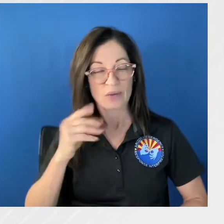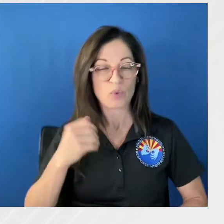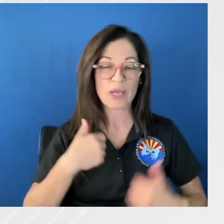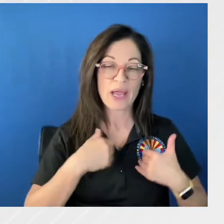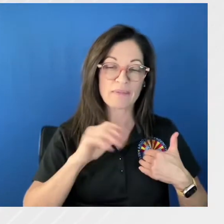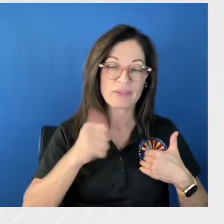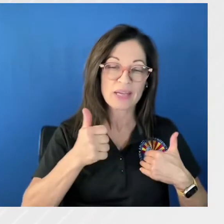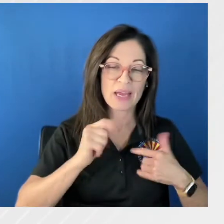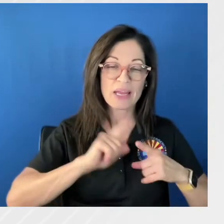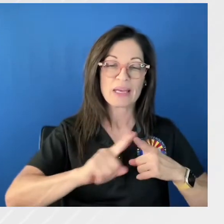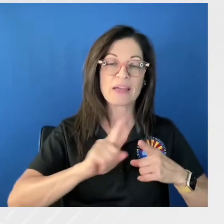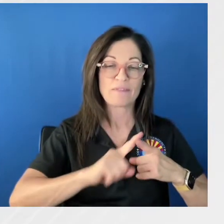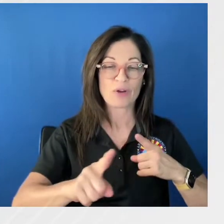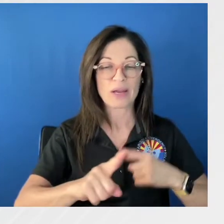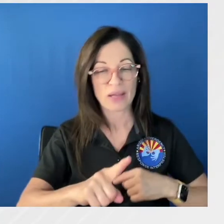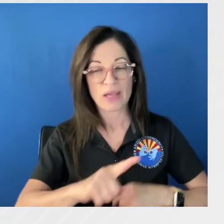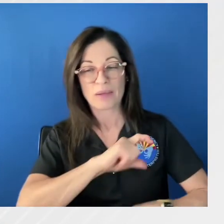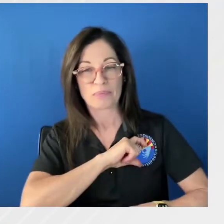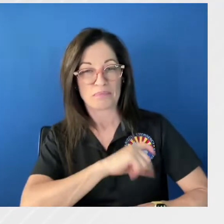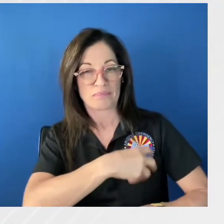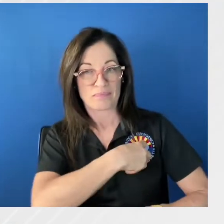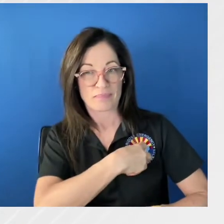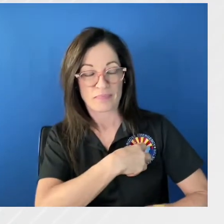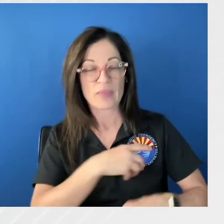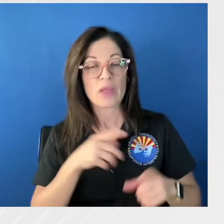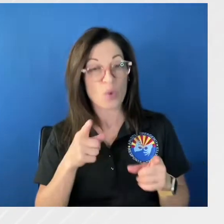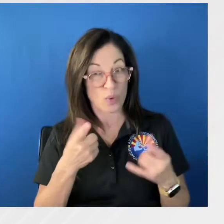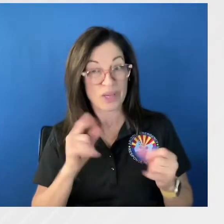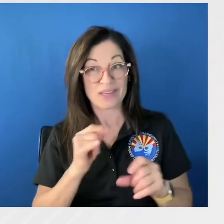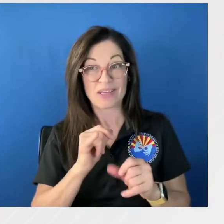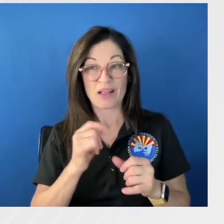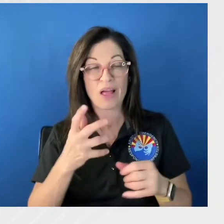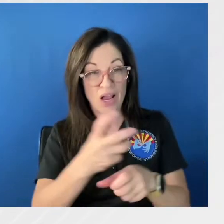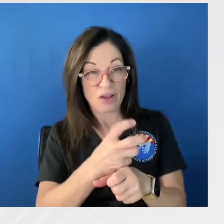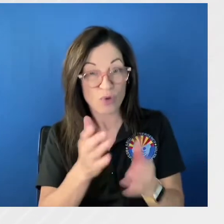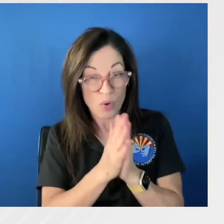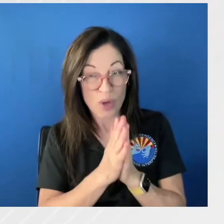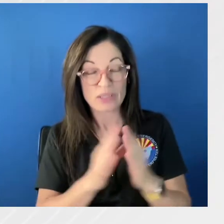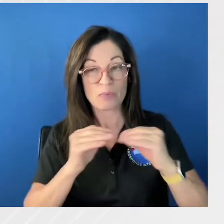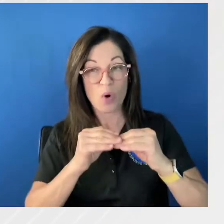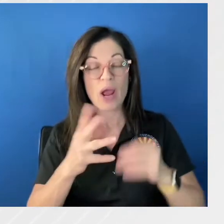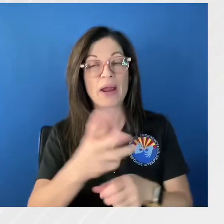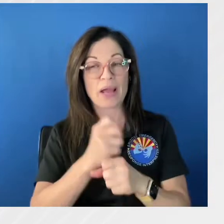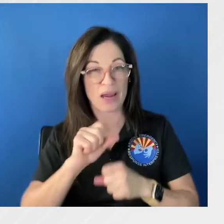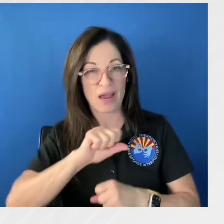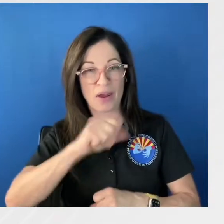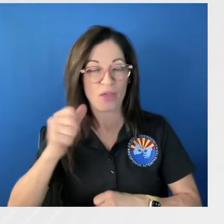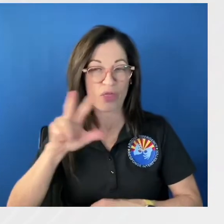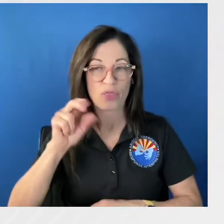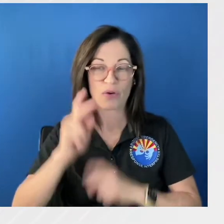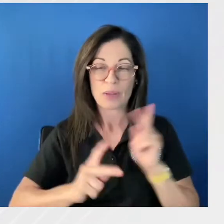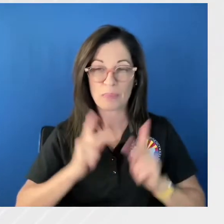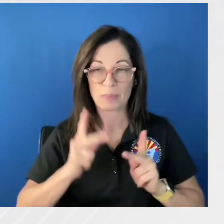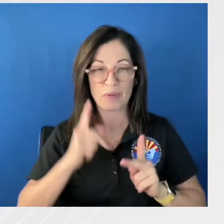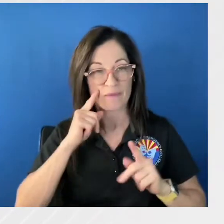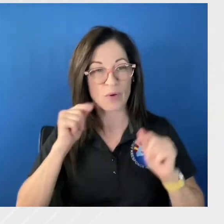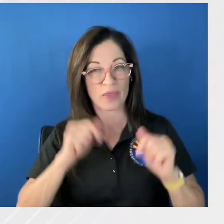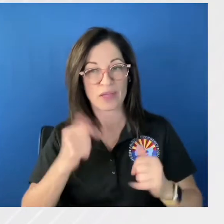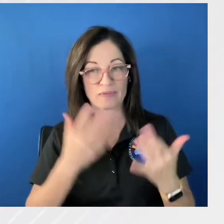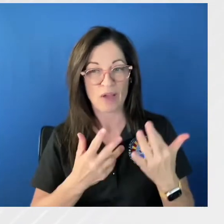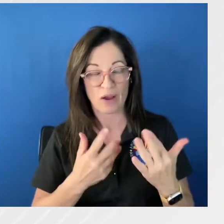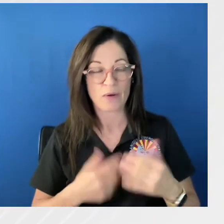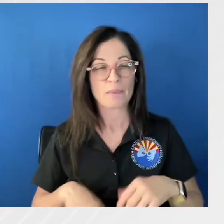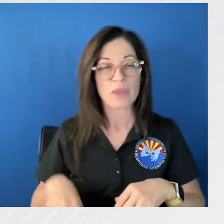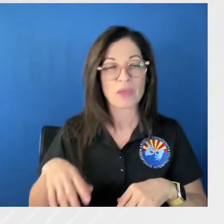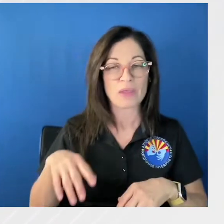County, gave me another 30 people that helped us work both the line fire and the bridge fire. Matter of fact, they were just released because, as you've